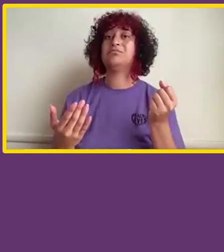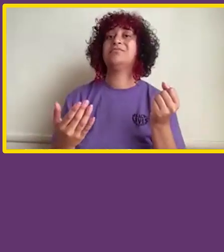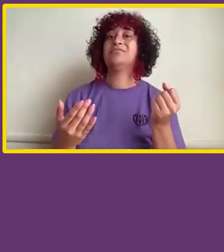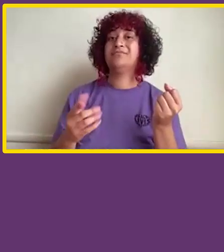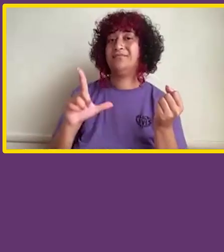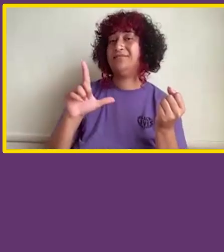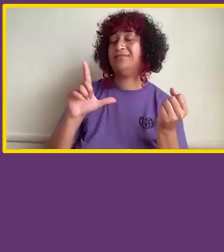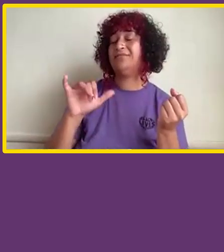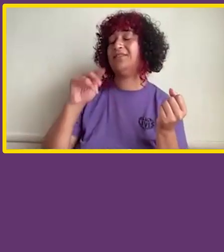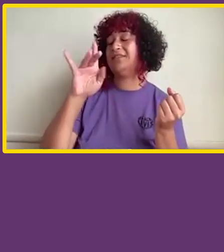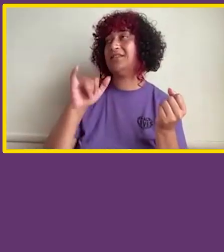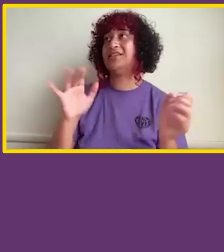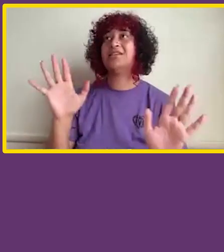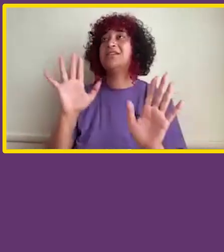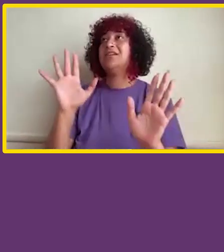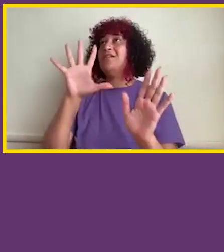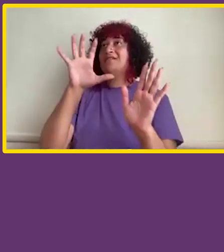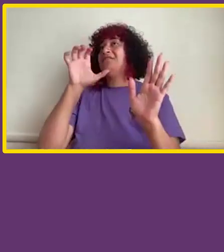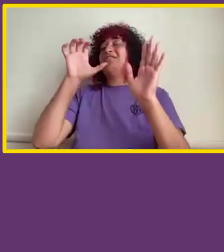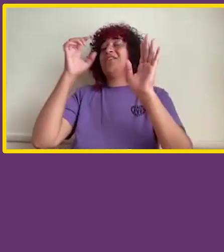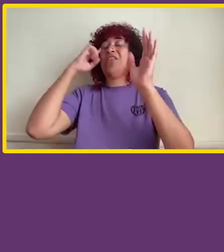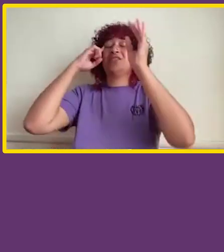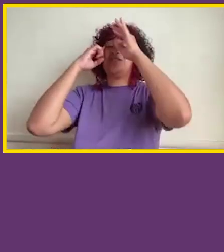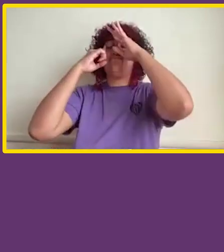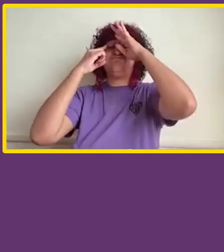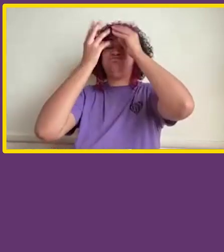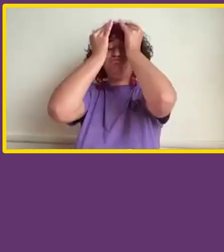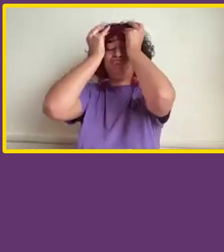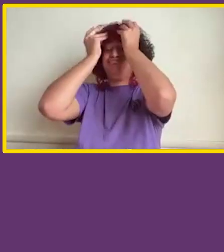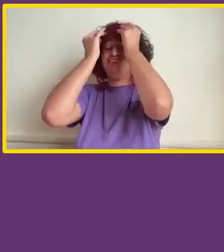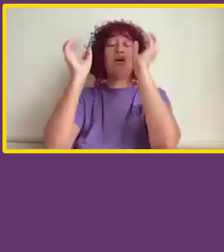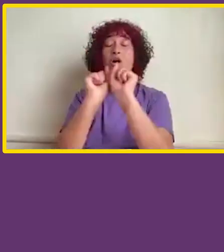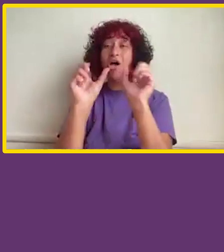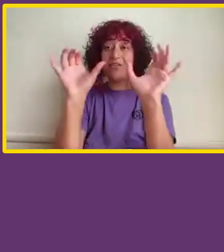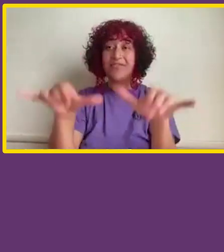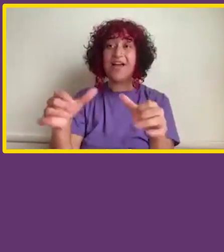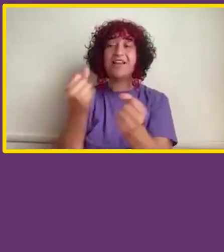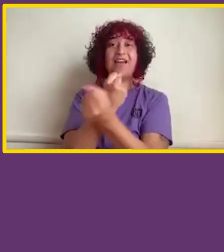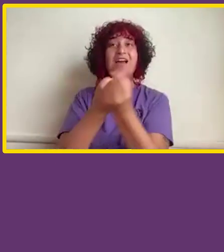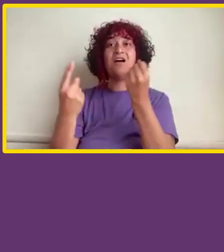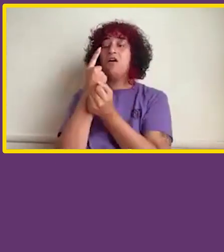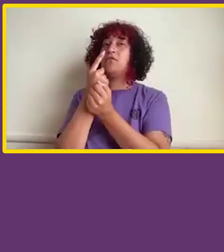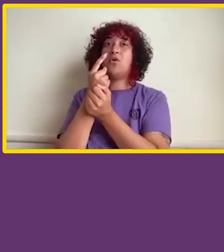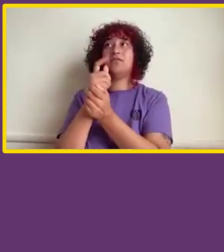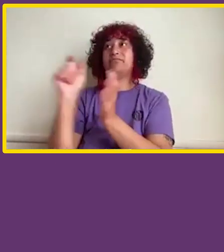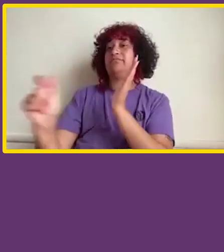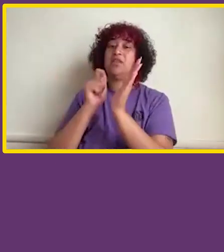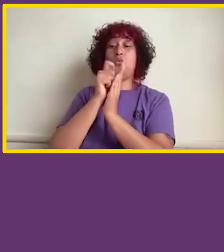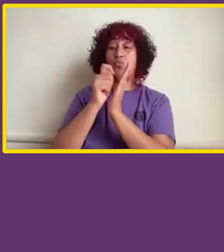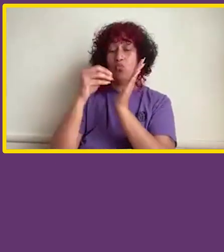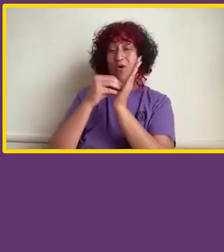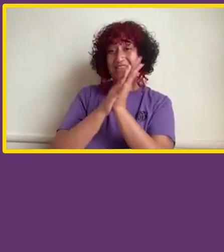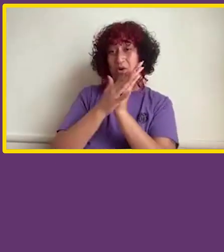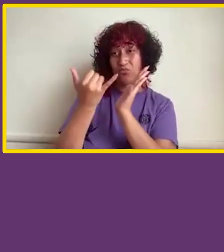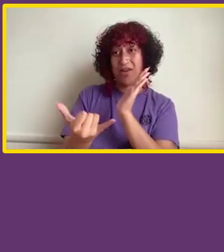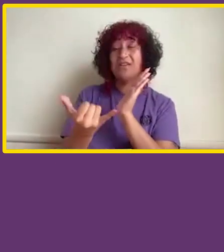This is Lindsay. 500 things. Of all of that, everybody grab out your pens and write this down,